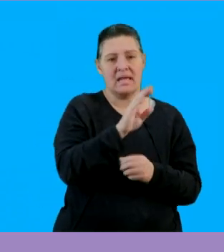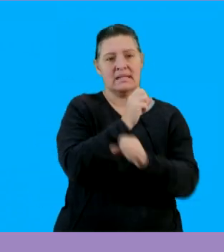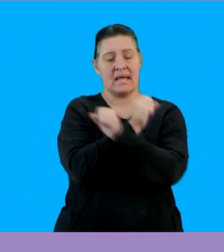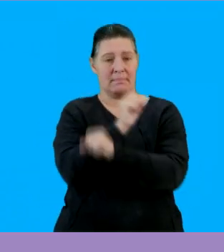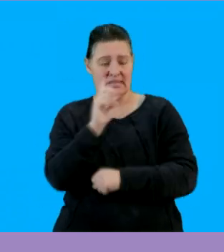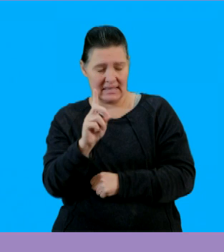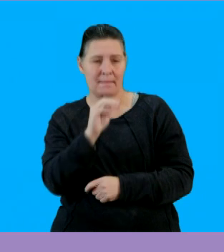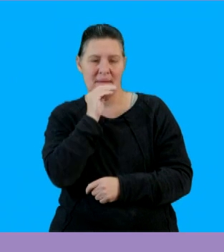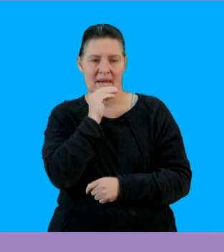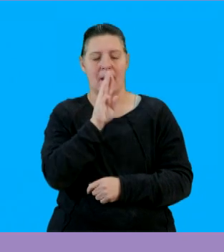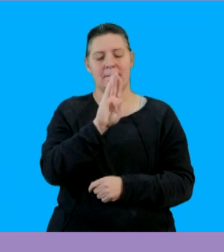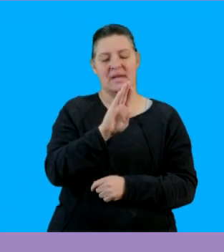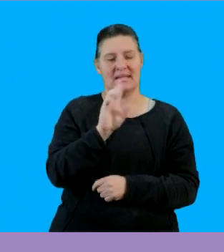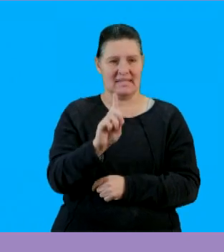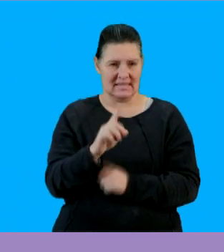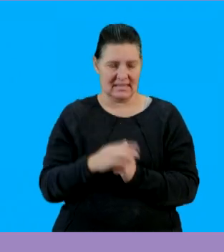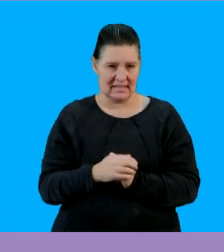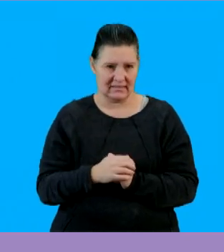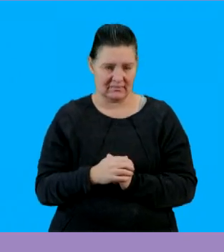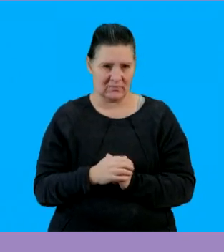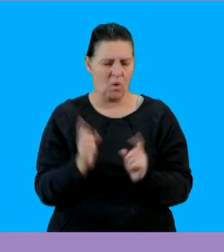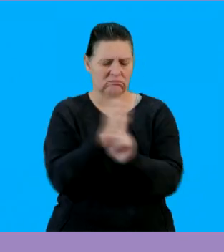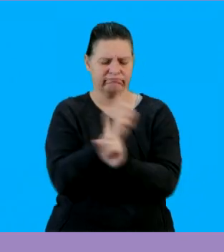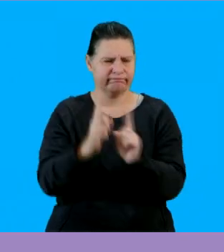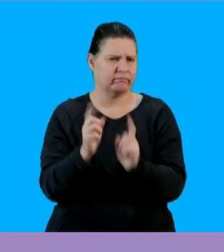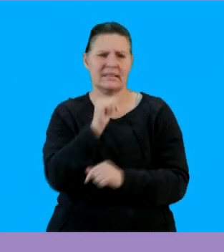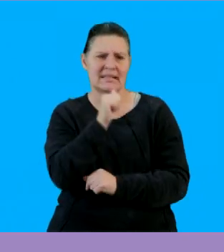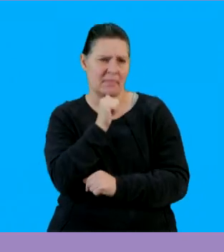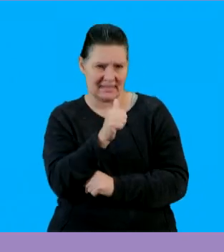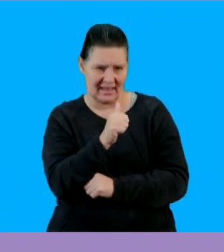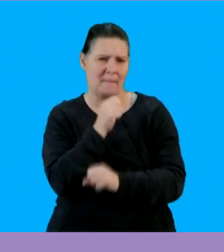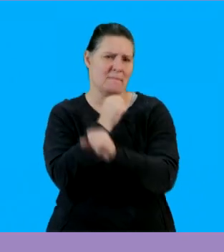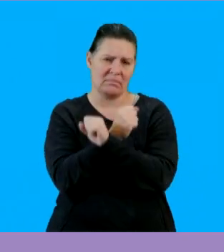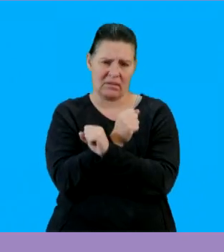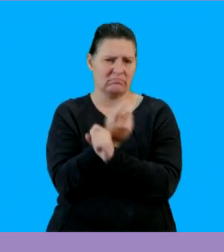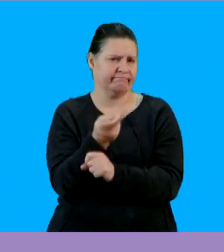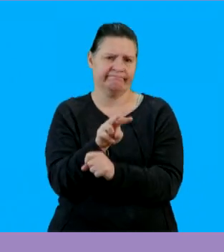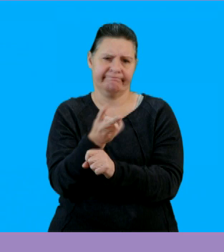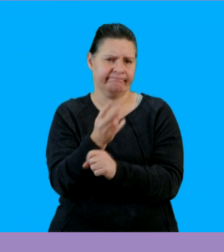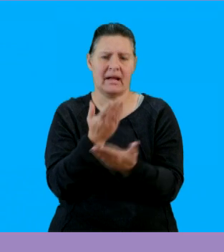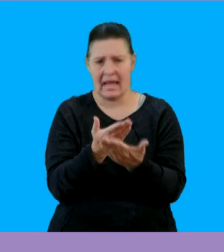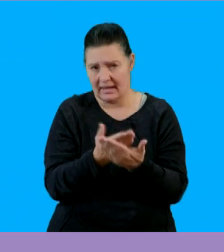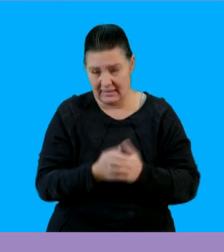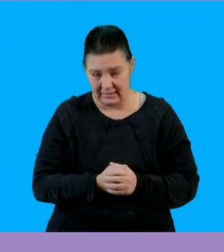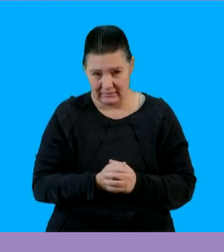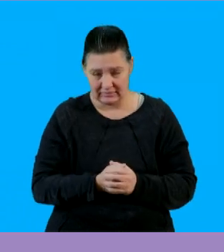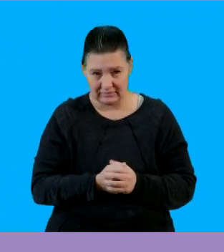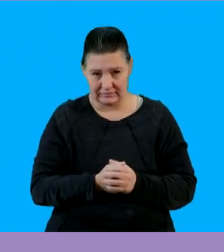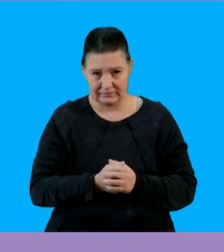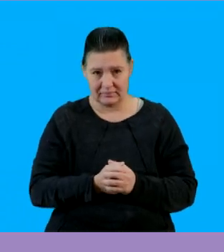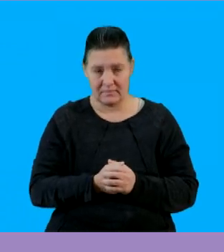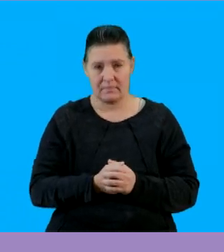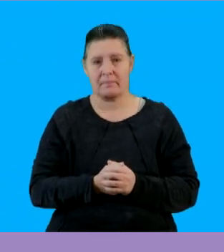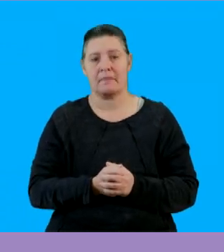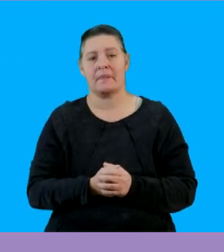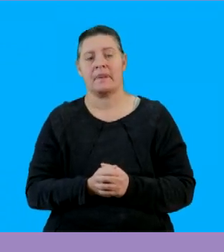b, d. You can also write it as d, b. Remember, multiplication is commutative, so we can